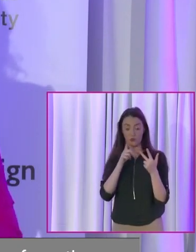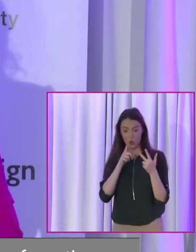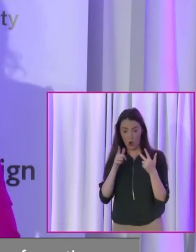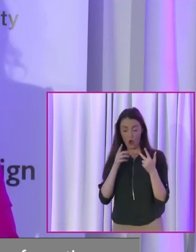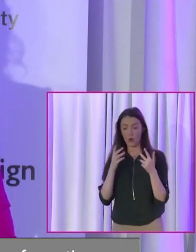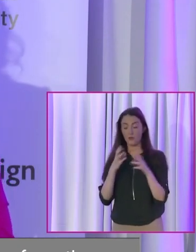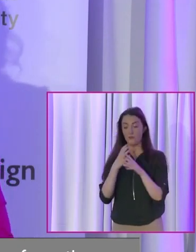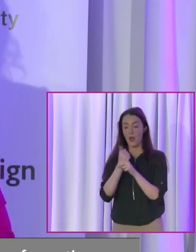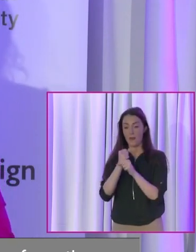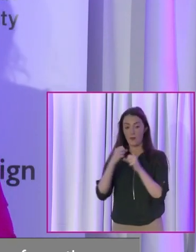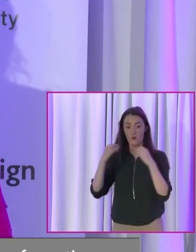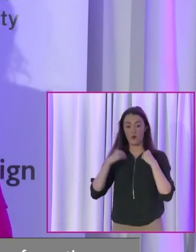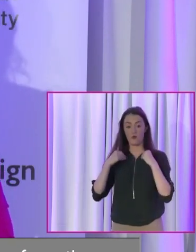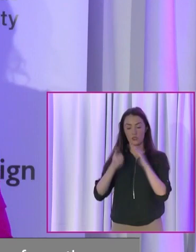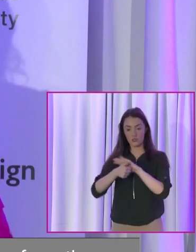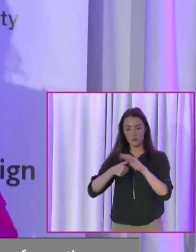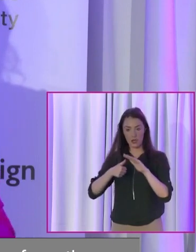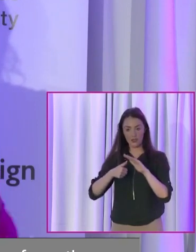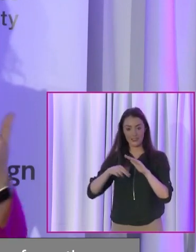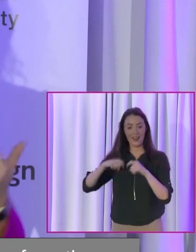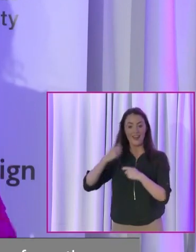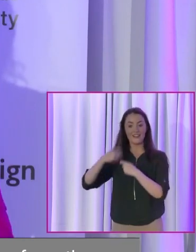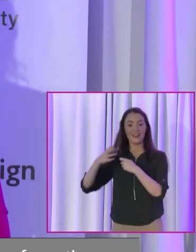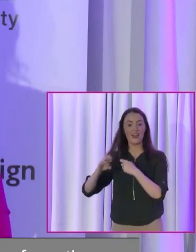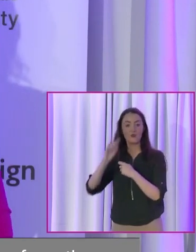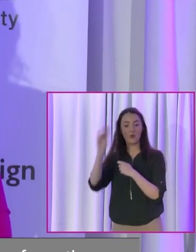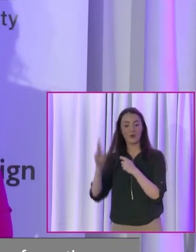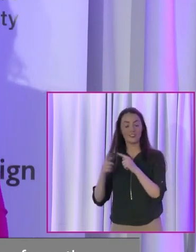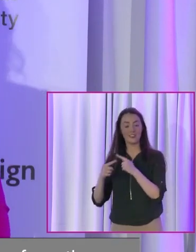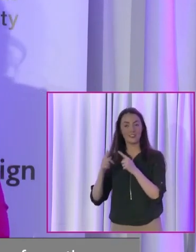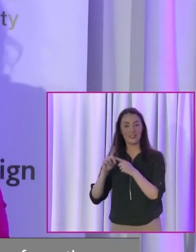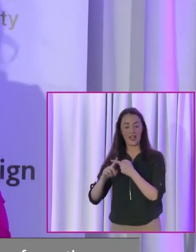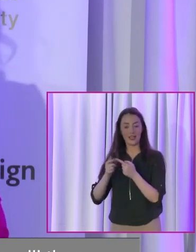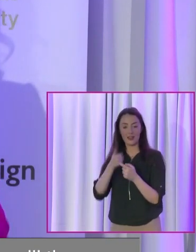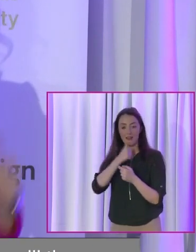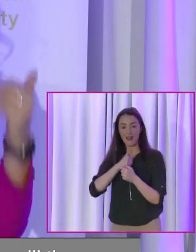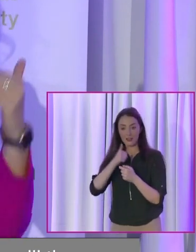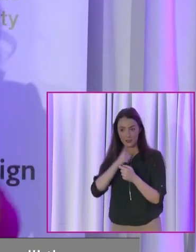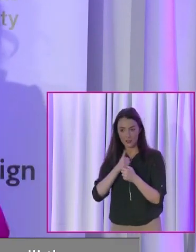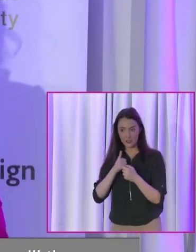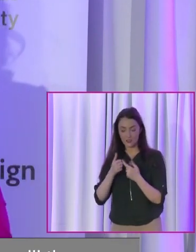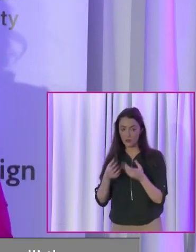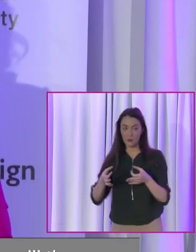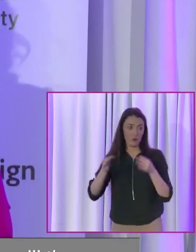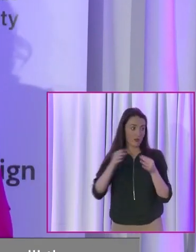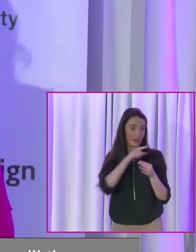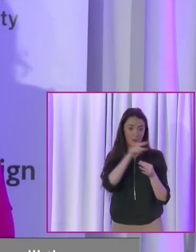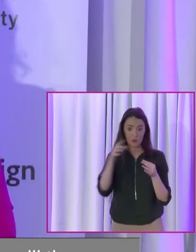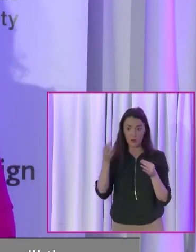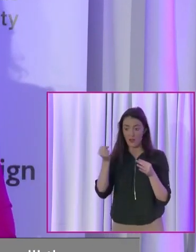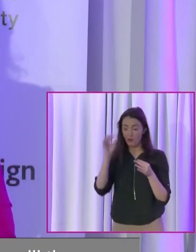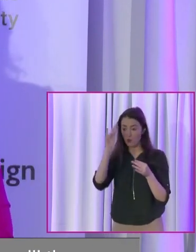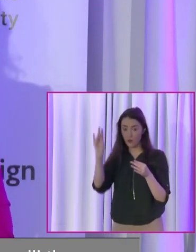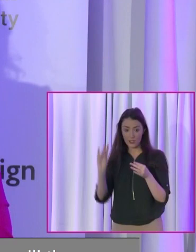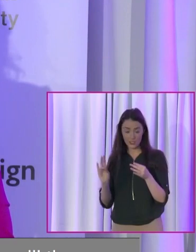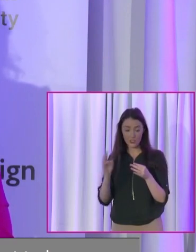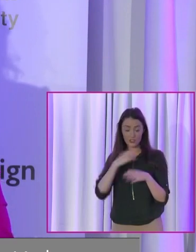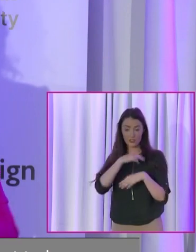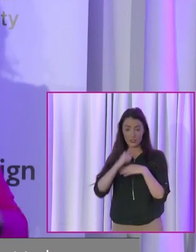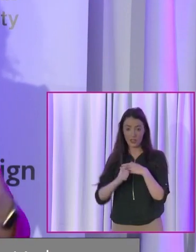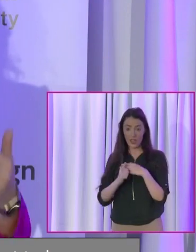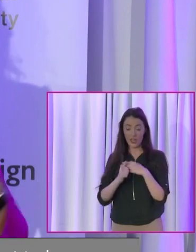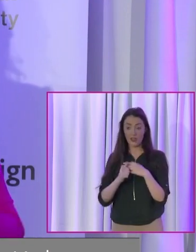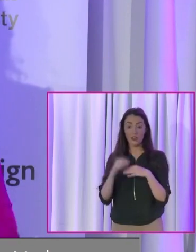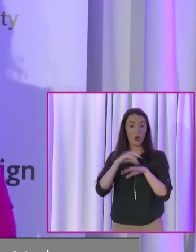remarks. We'll then move to audience Q&A, and obviously great to have questions from people that are here with us in